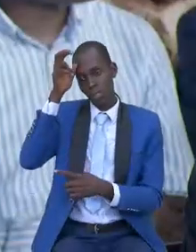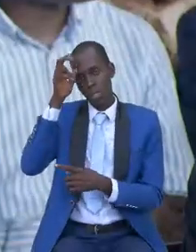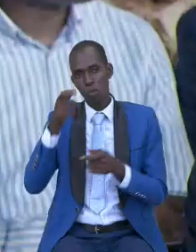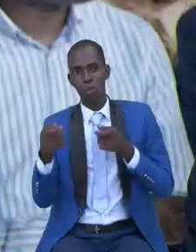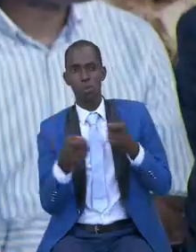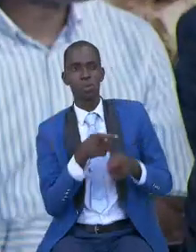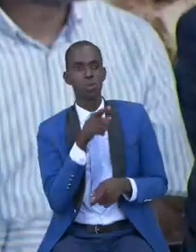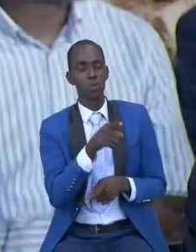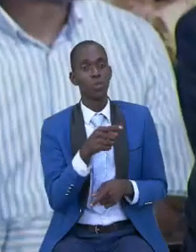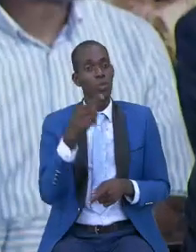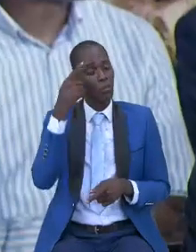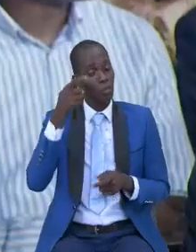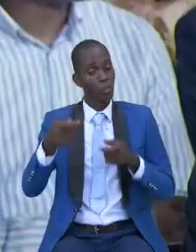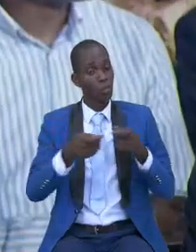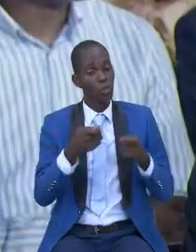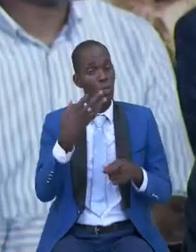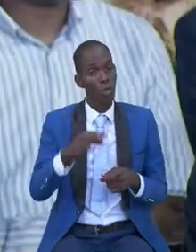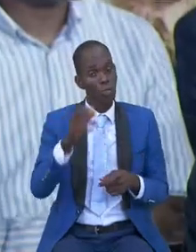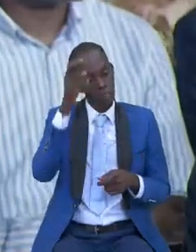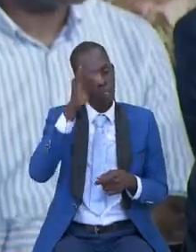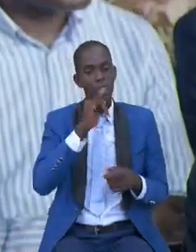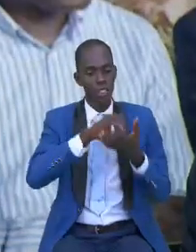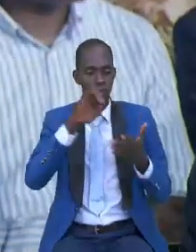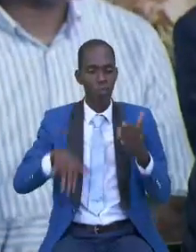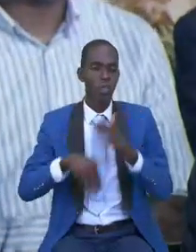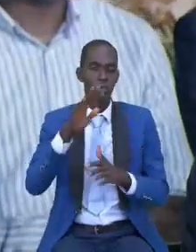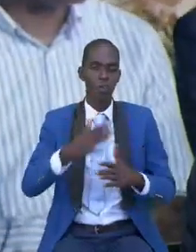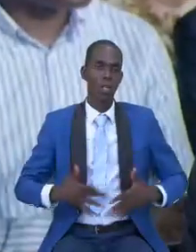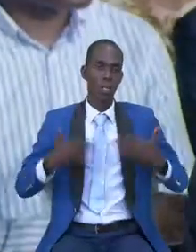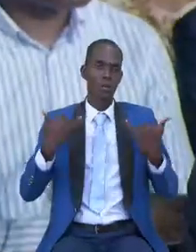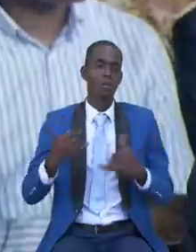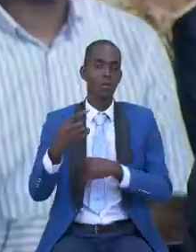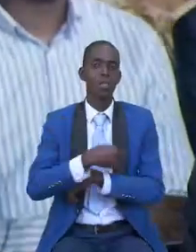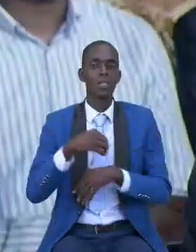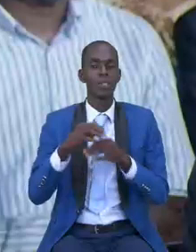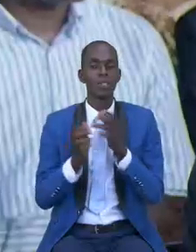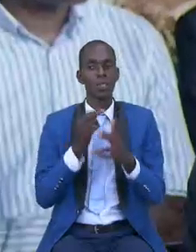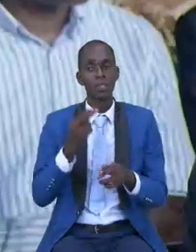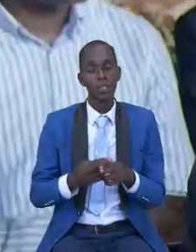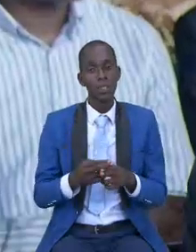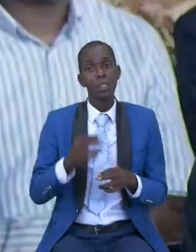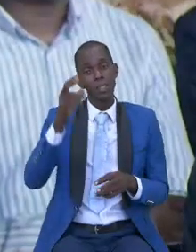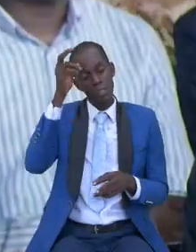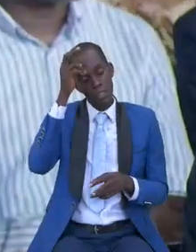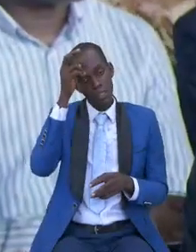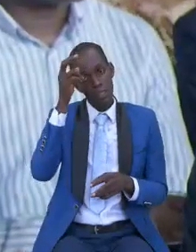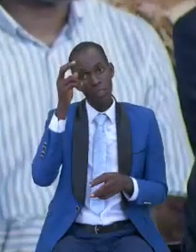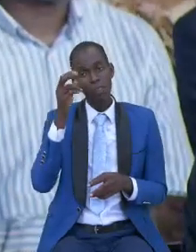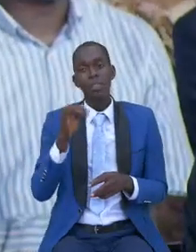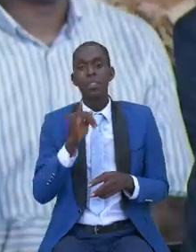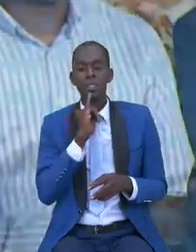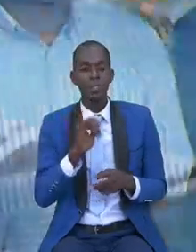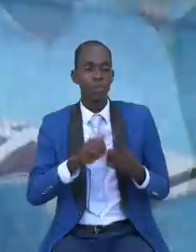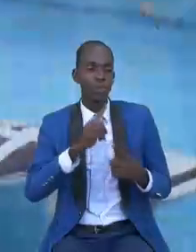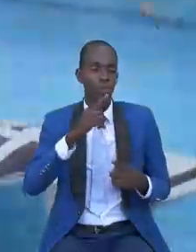the control of Satan is broken away from your life today. He is in control to say the wrong thing,